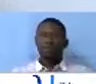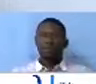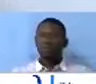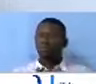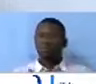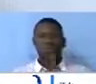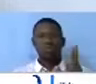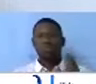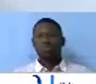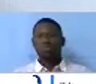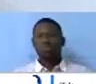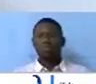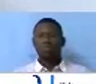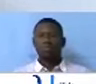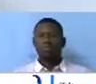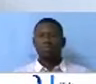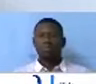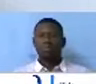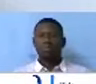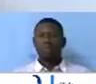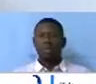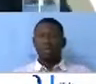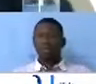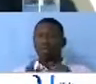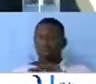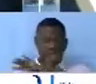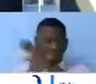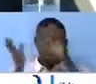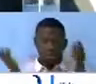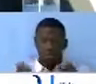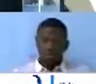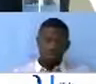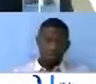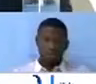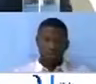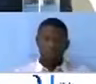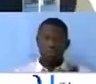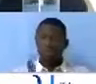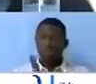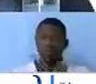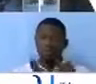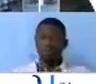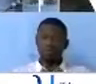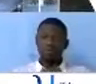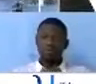not. In all these investigations, excuse me, despite the fact